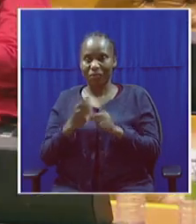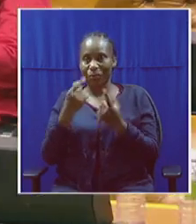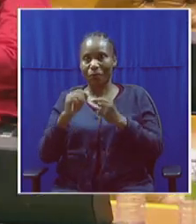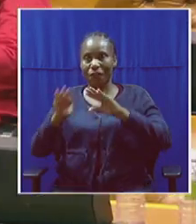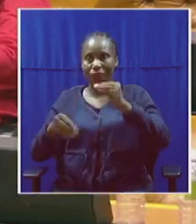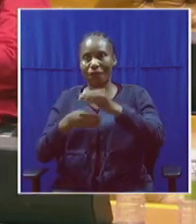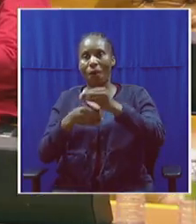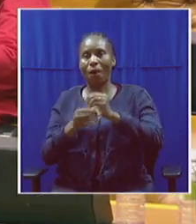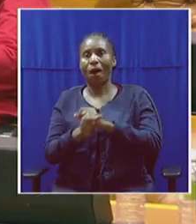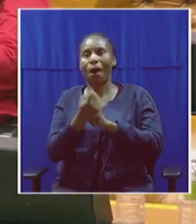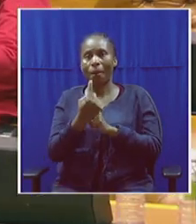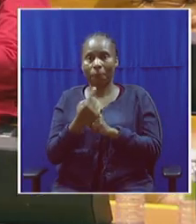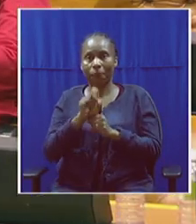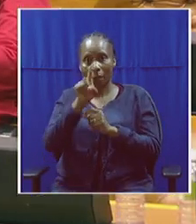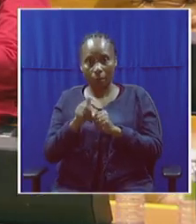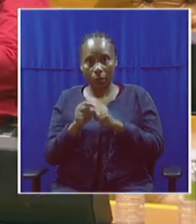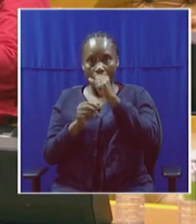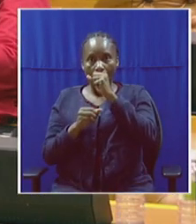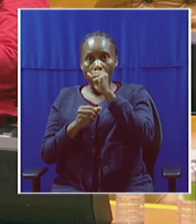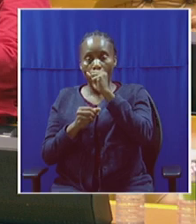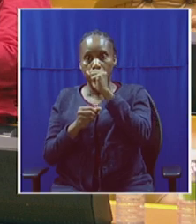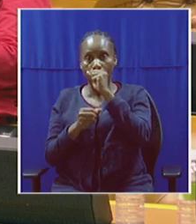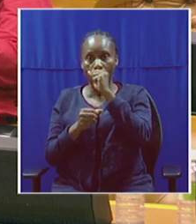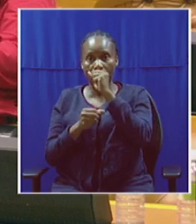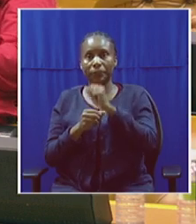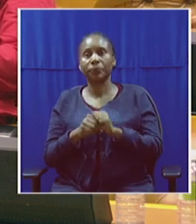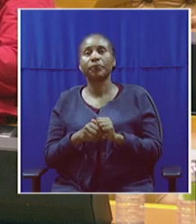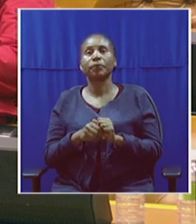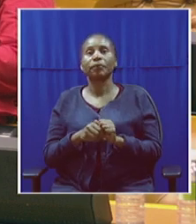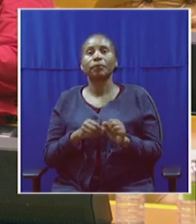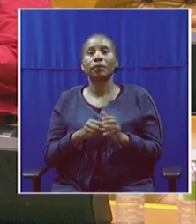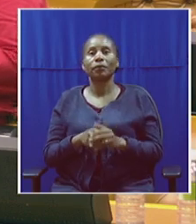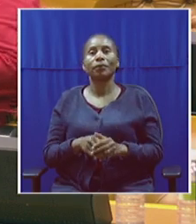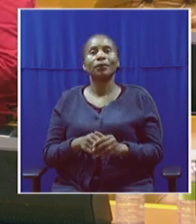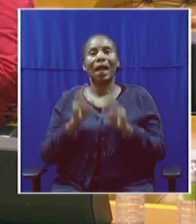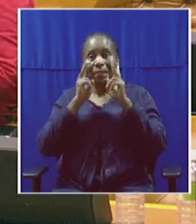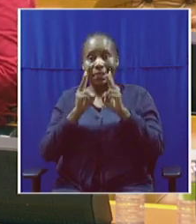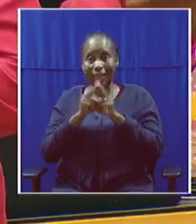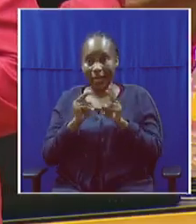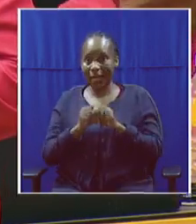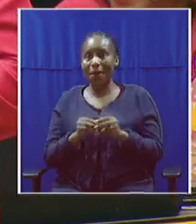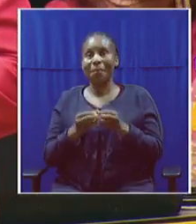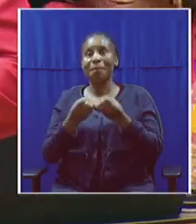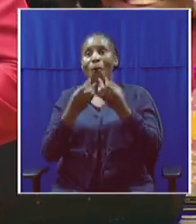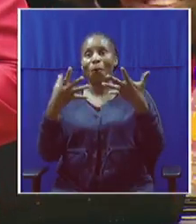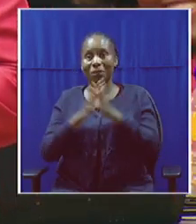that most da members are on their earphones listening to the resignation of man